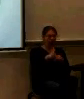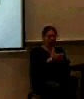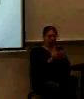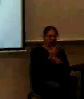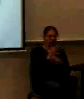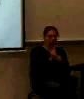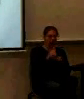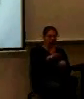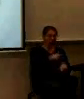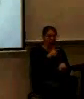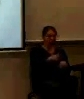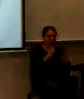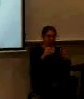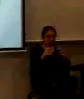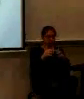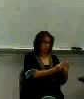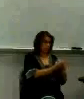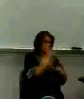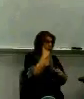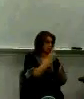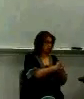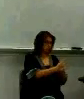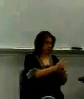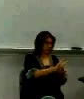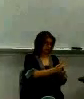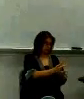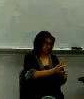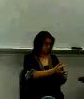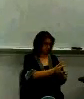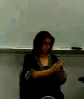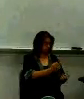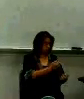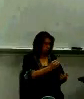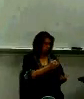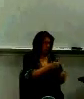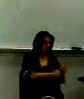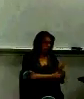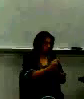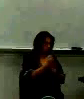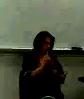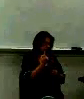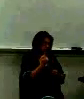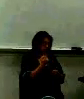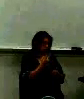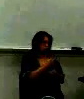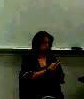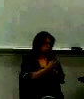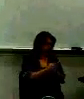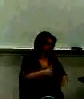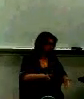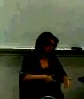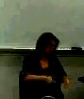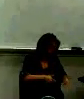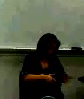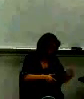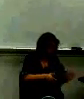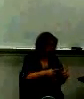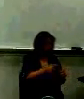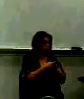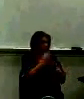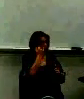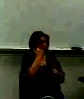plants, take a long time to break down. General method, again, for